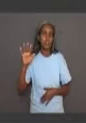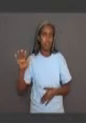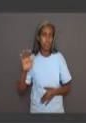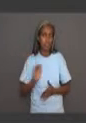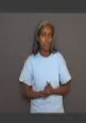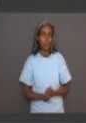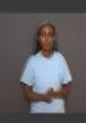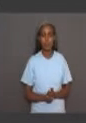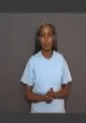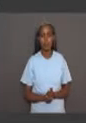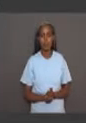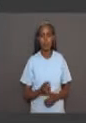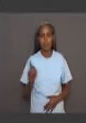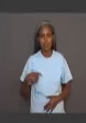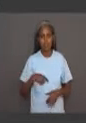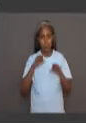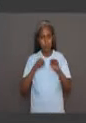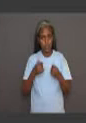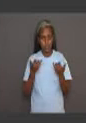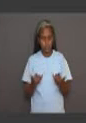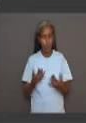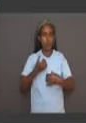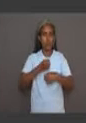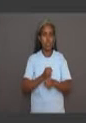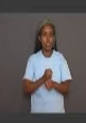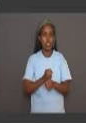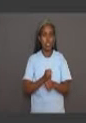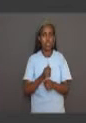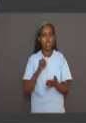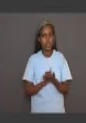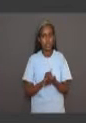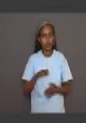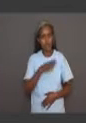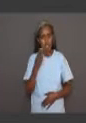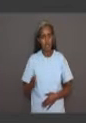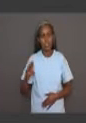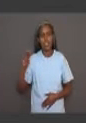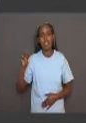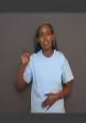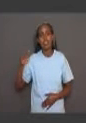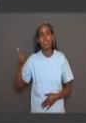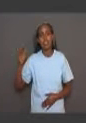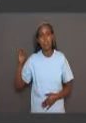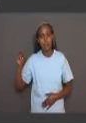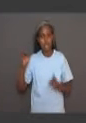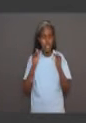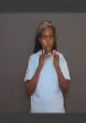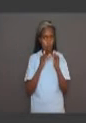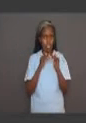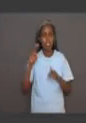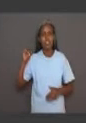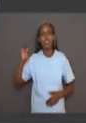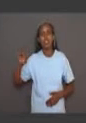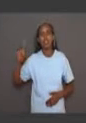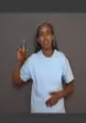17.5. We can now conclude that whenever the mean equals